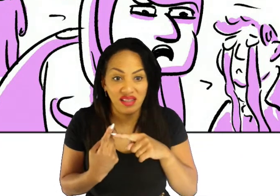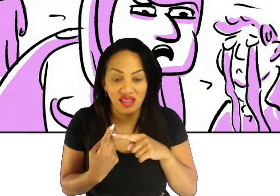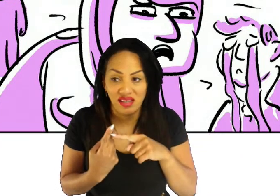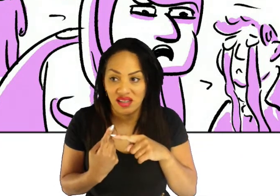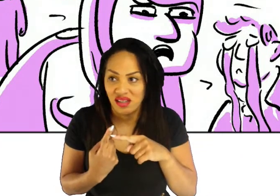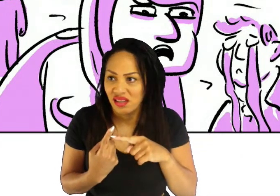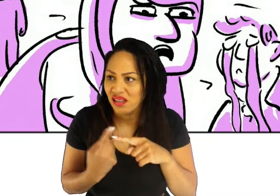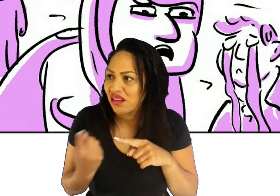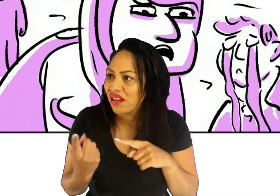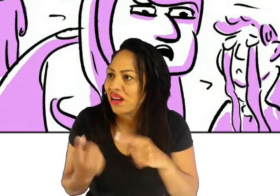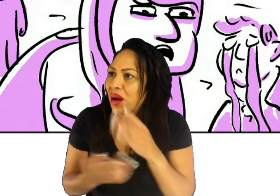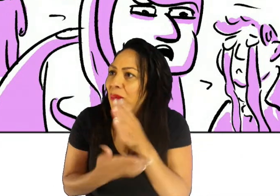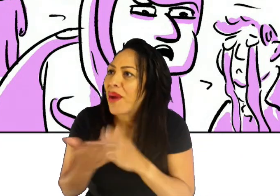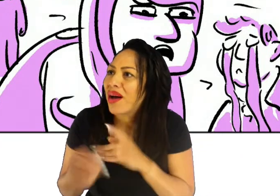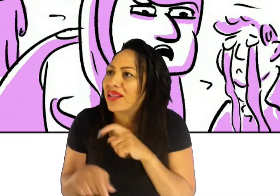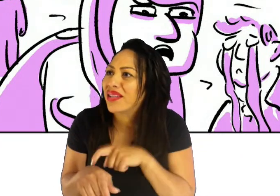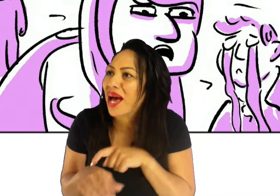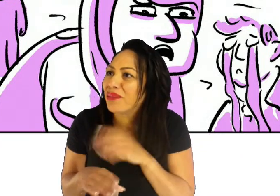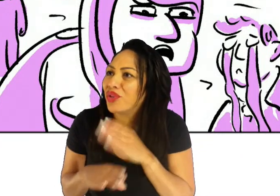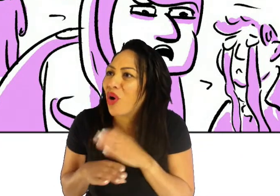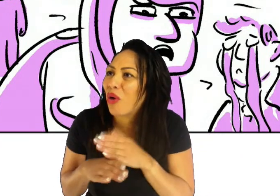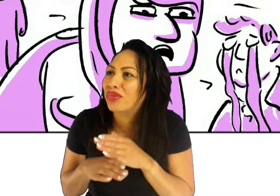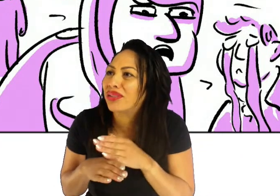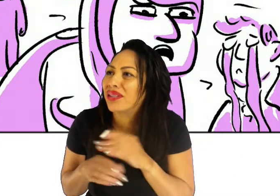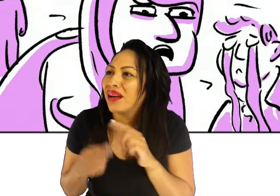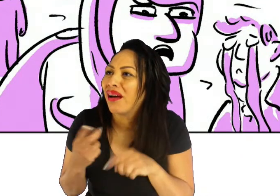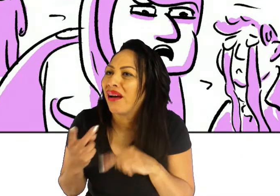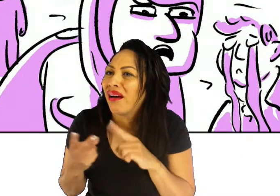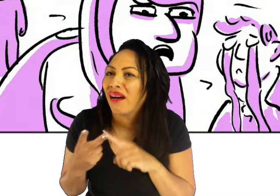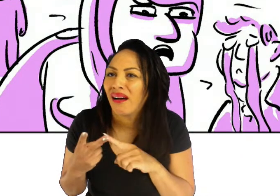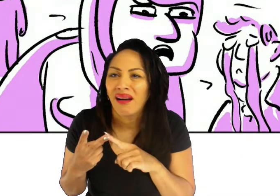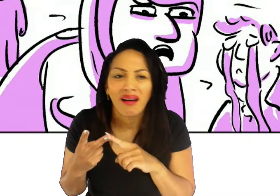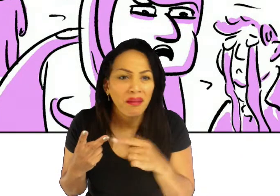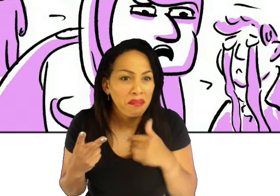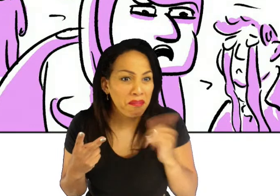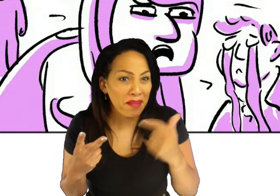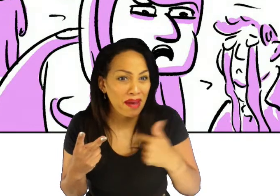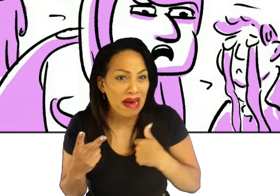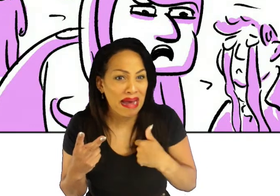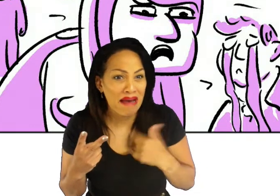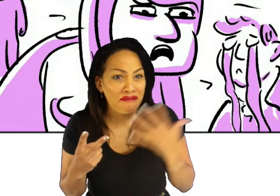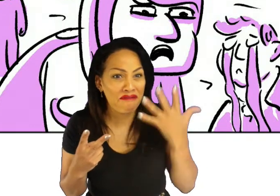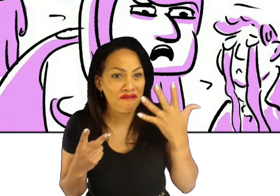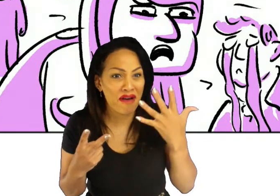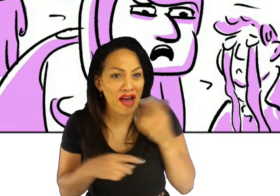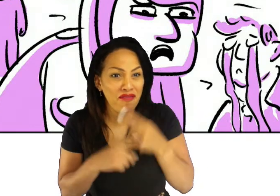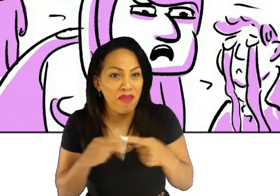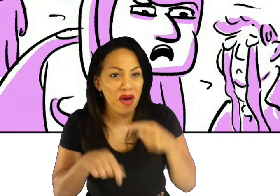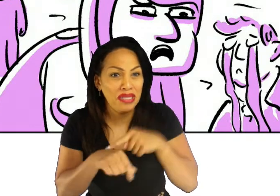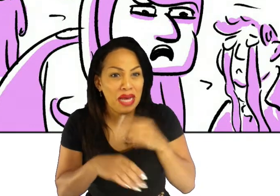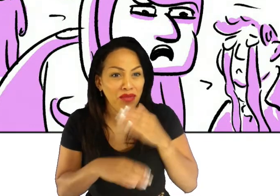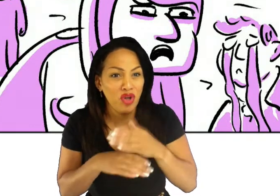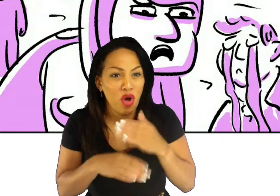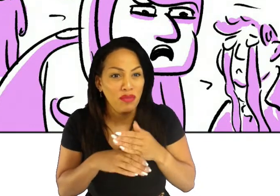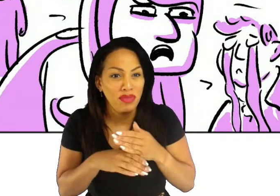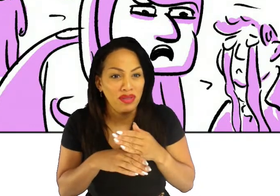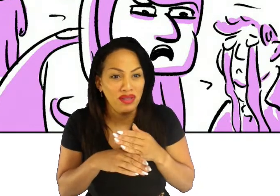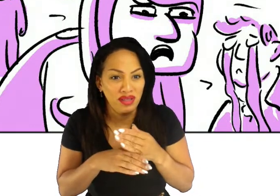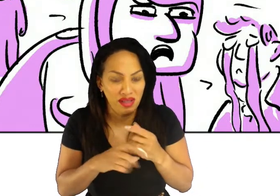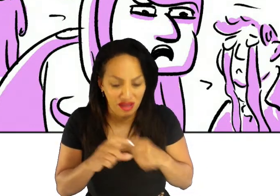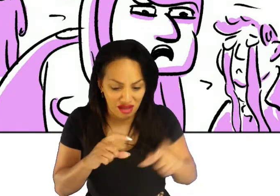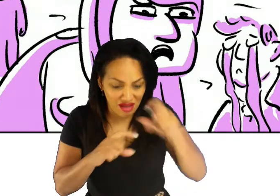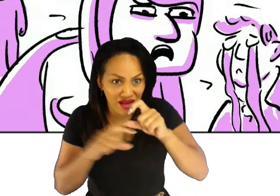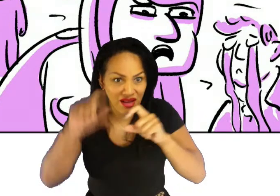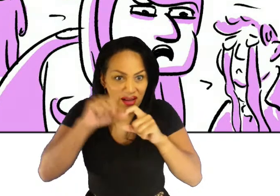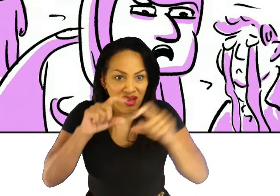potentially part-time jobs, we might have 5 of them at once because we need the safety net. And it almost, you speak